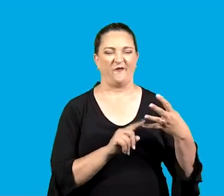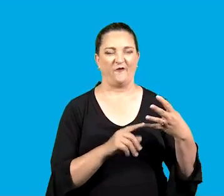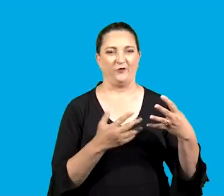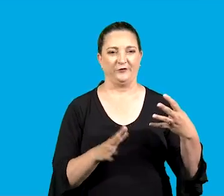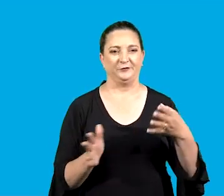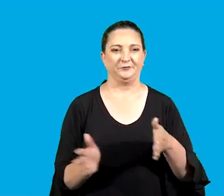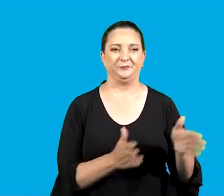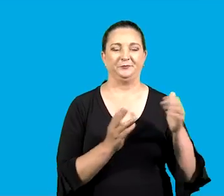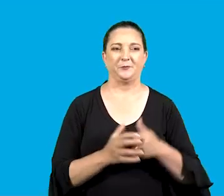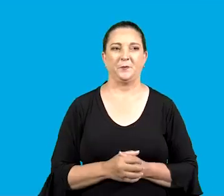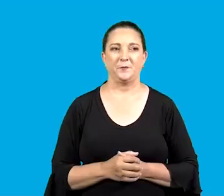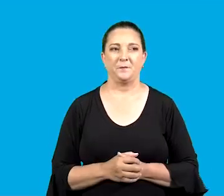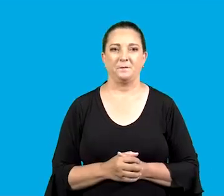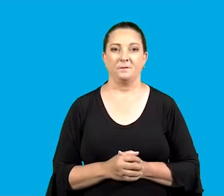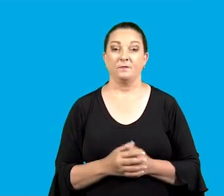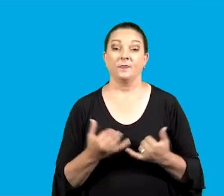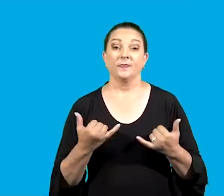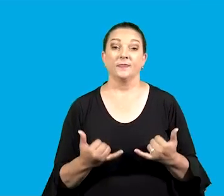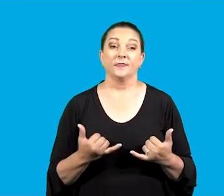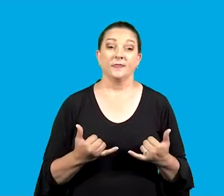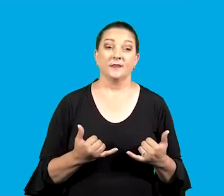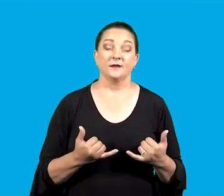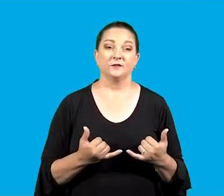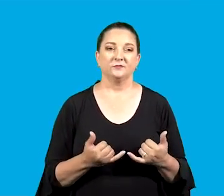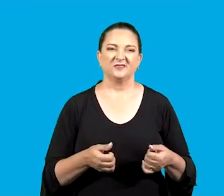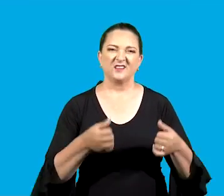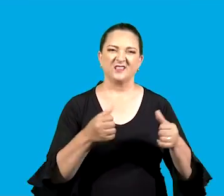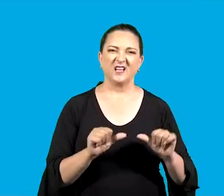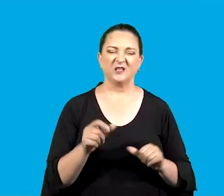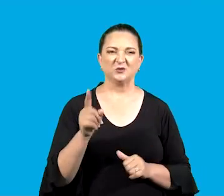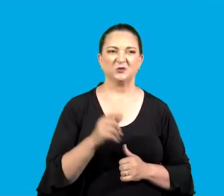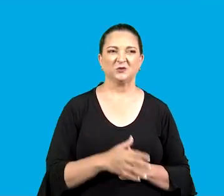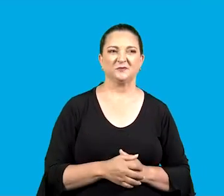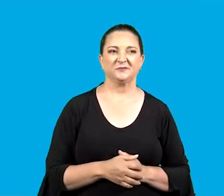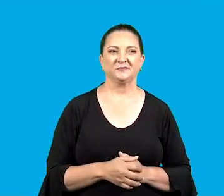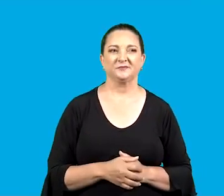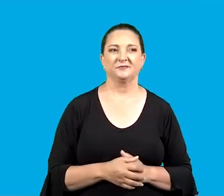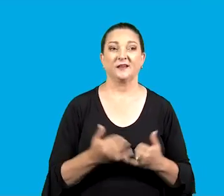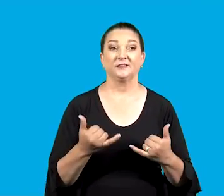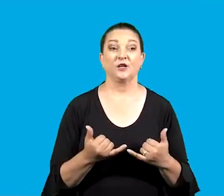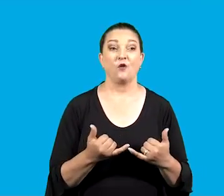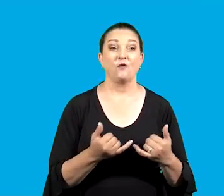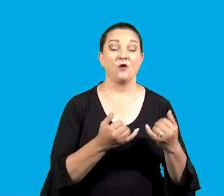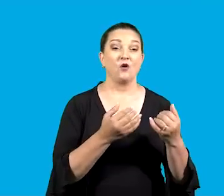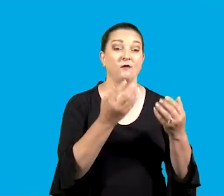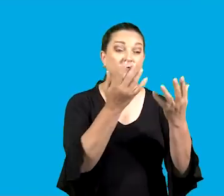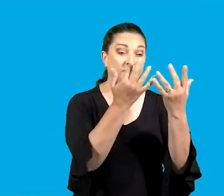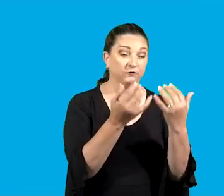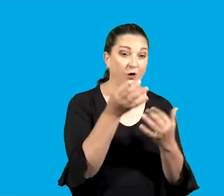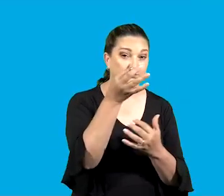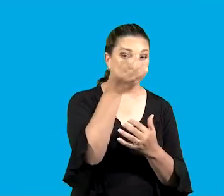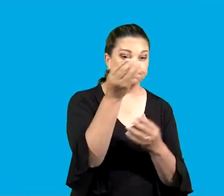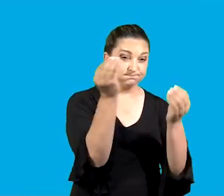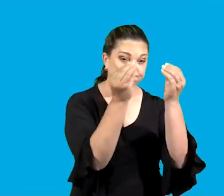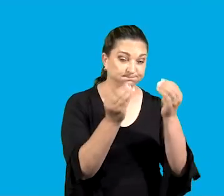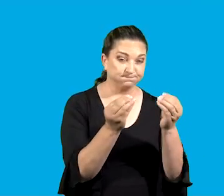us now move on to the next question. And it reads, refer to information G, that is the budgeted and the